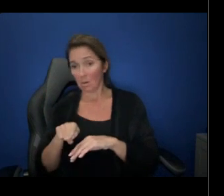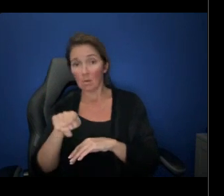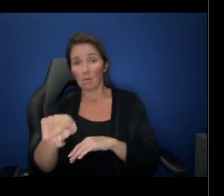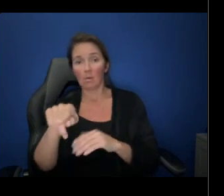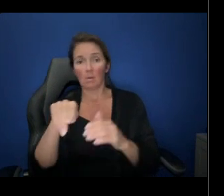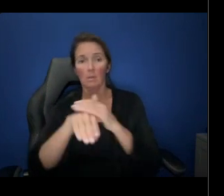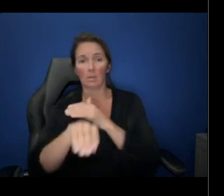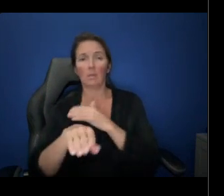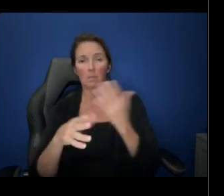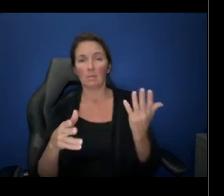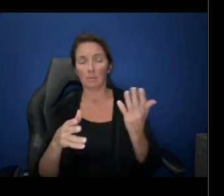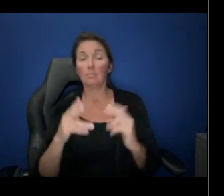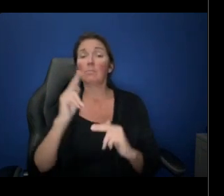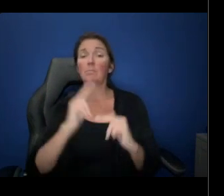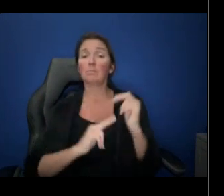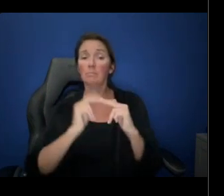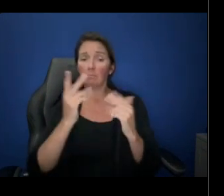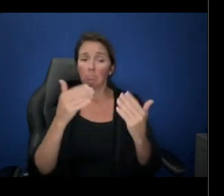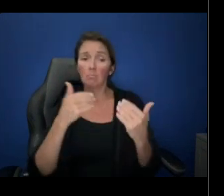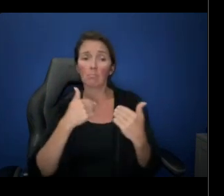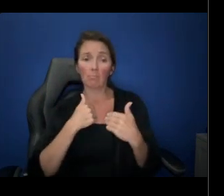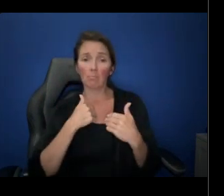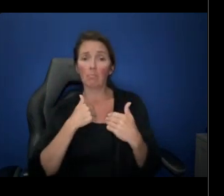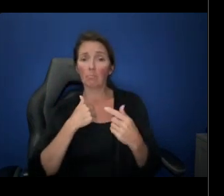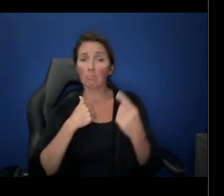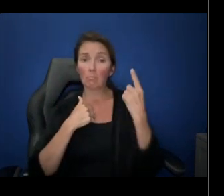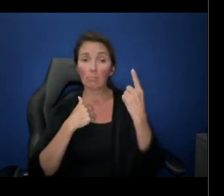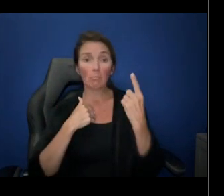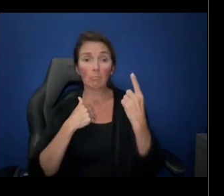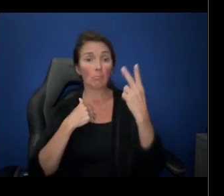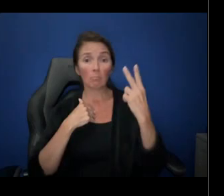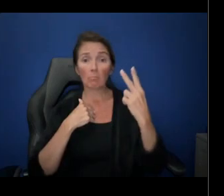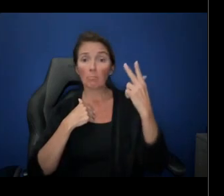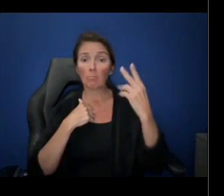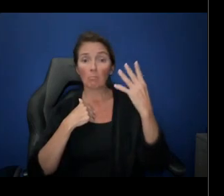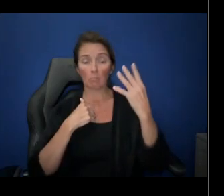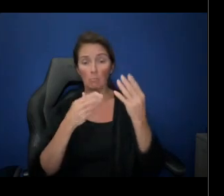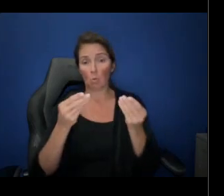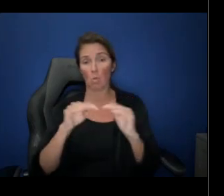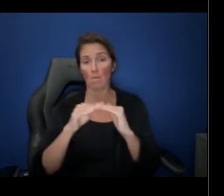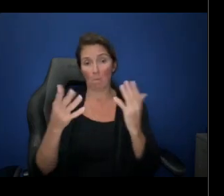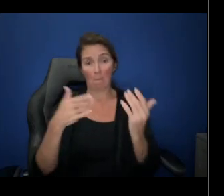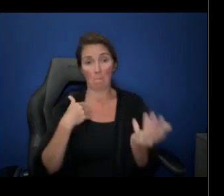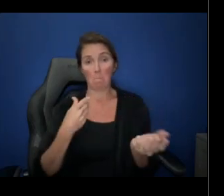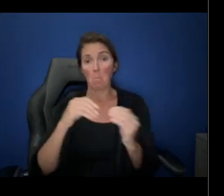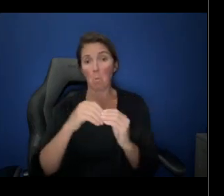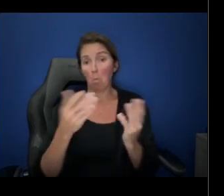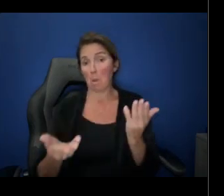A building may have one or more ground floors.